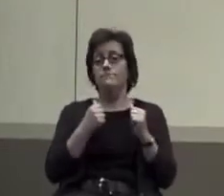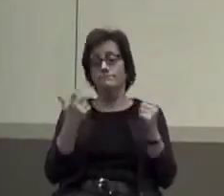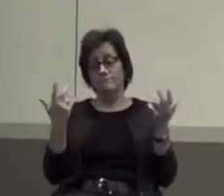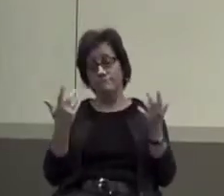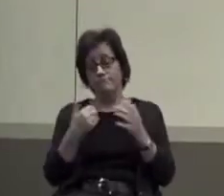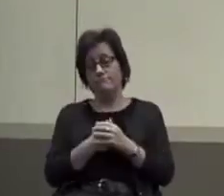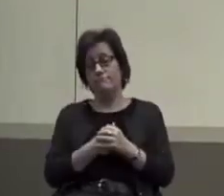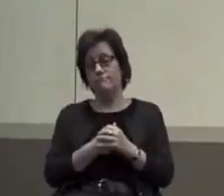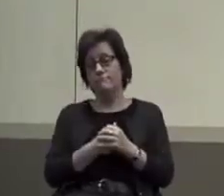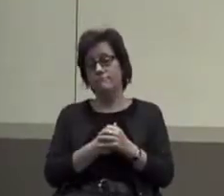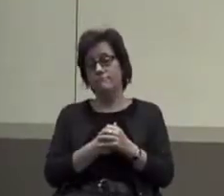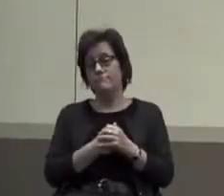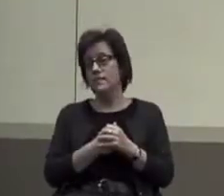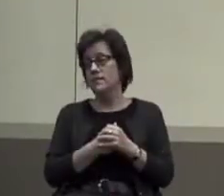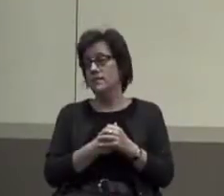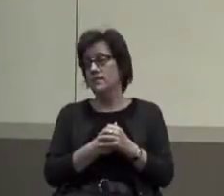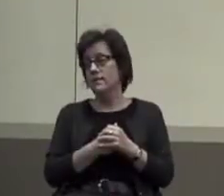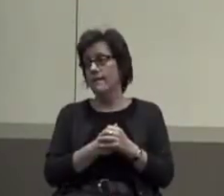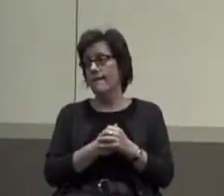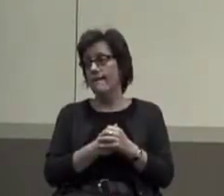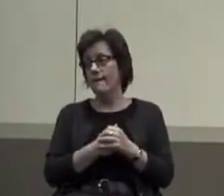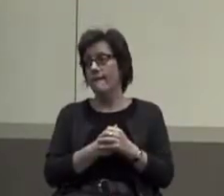I actually had a student,